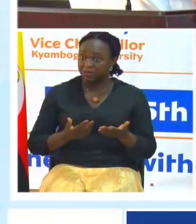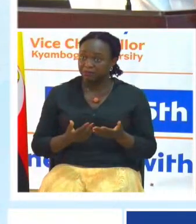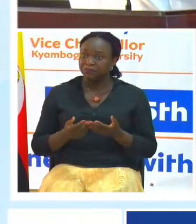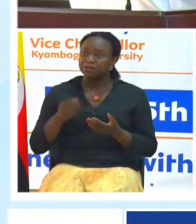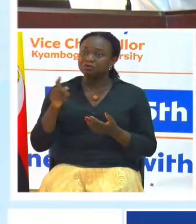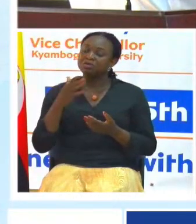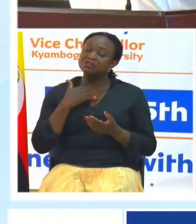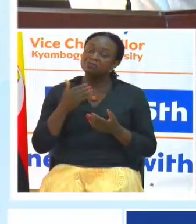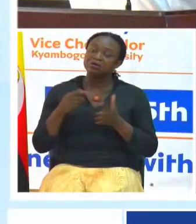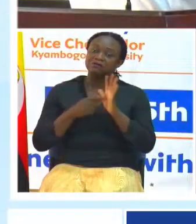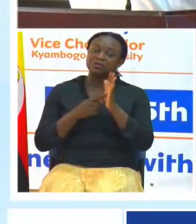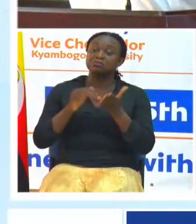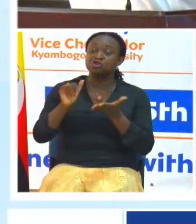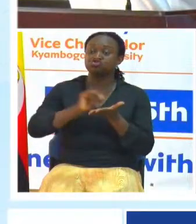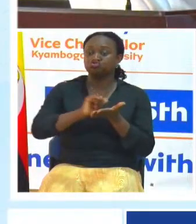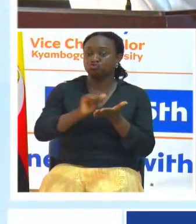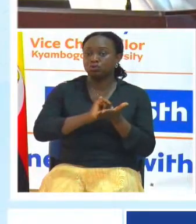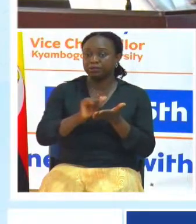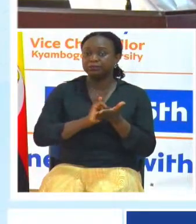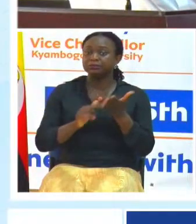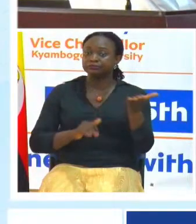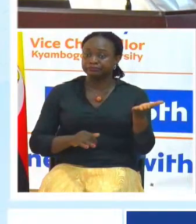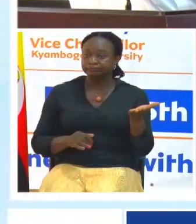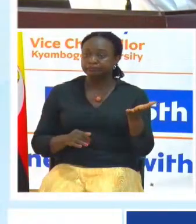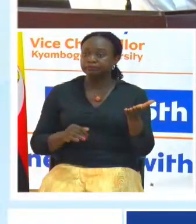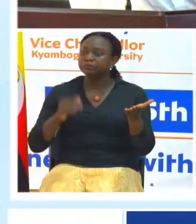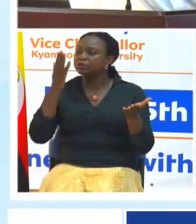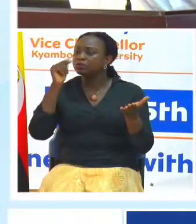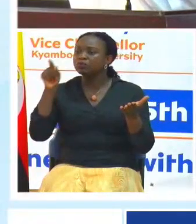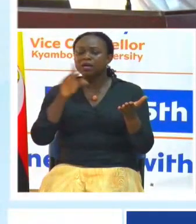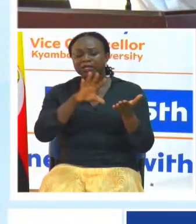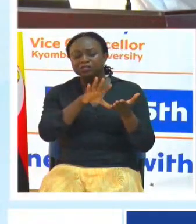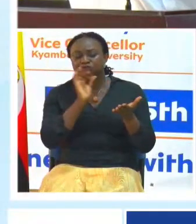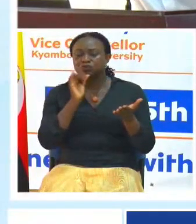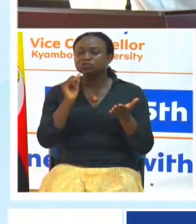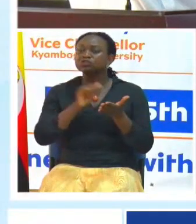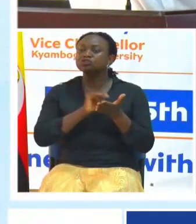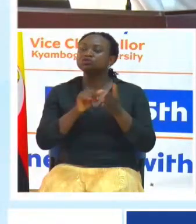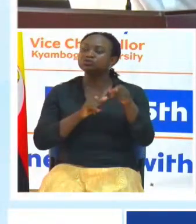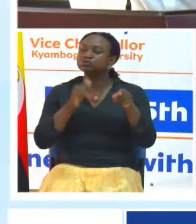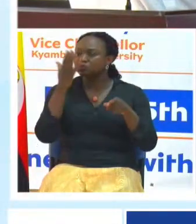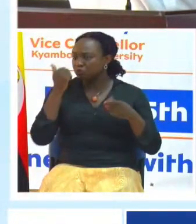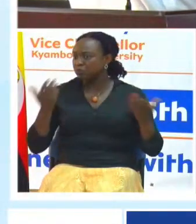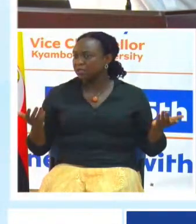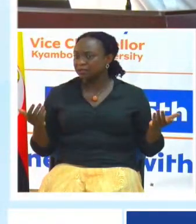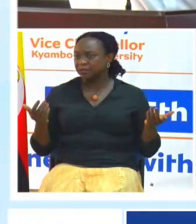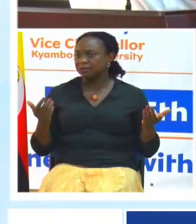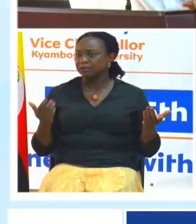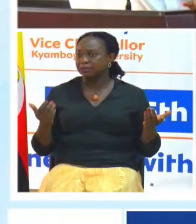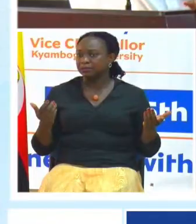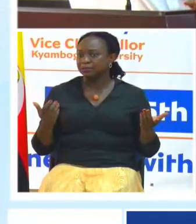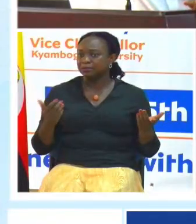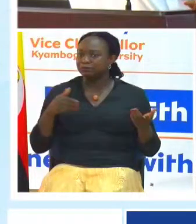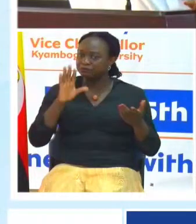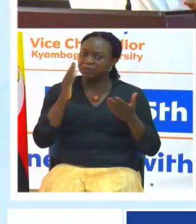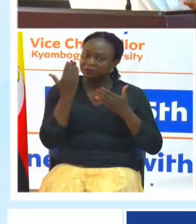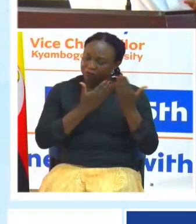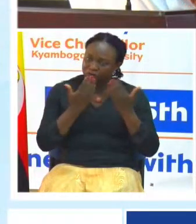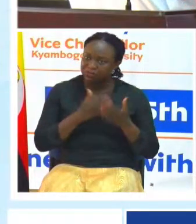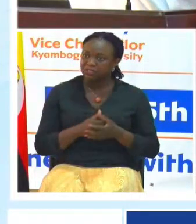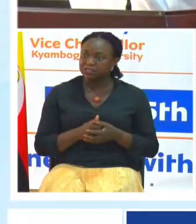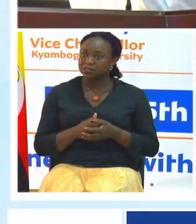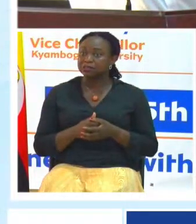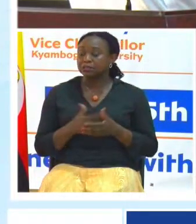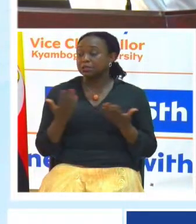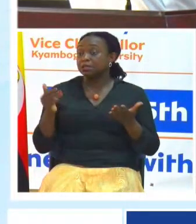want to study in New York, I want to know, why do you actually choose New York as your destination for your.